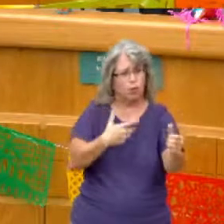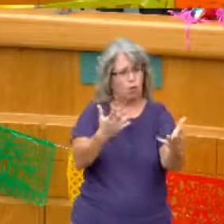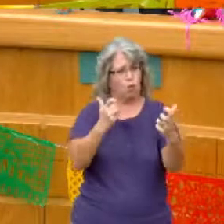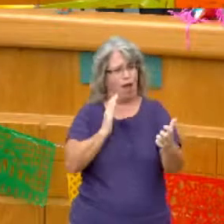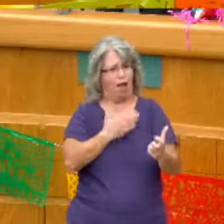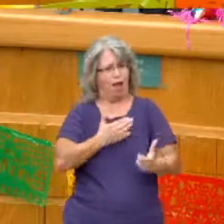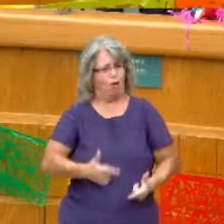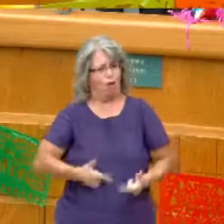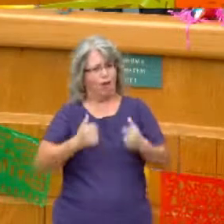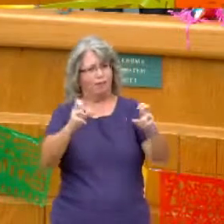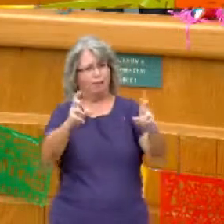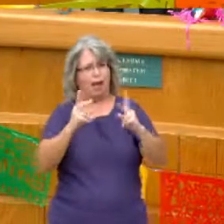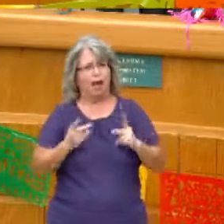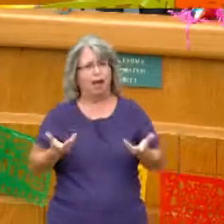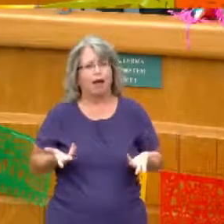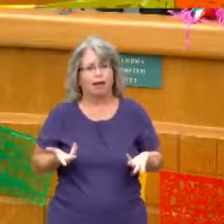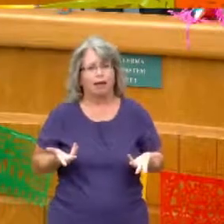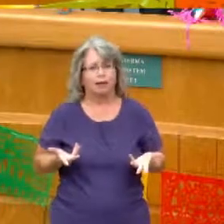everybody.